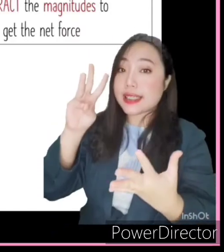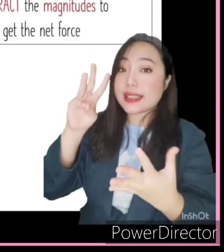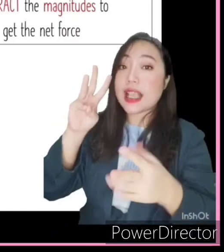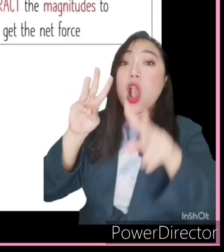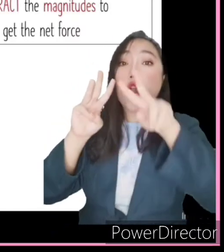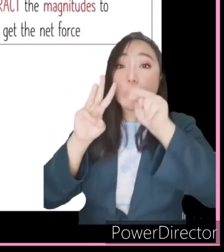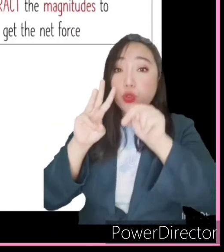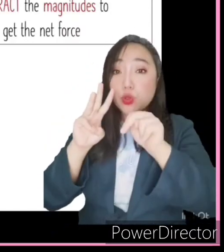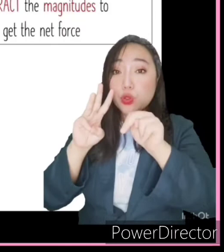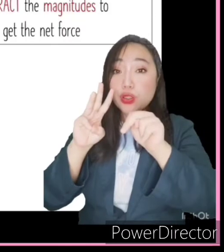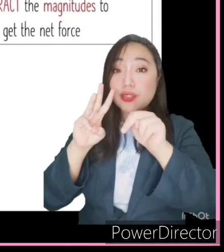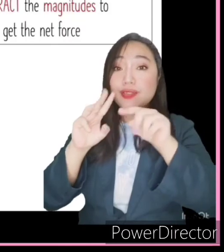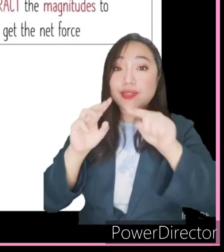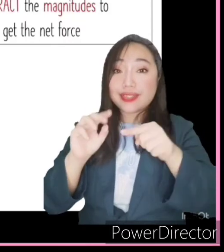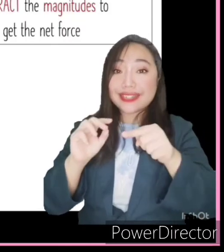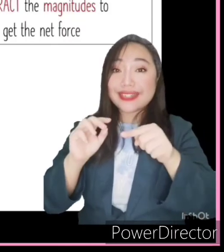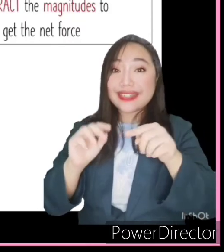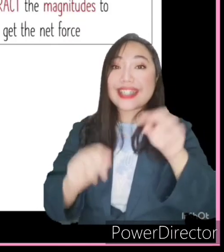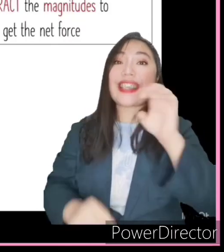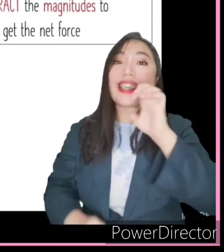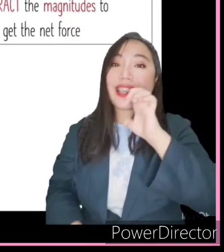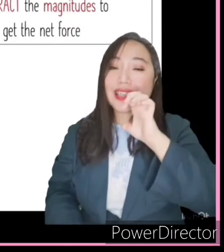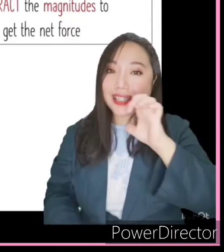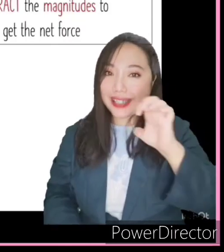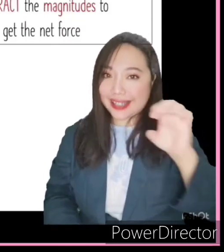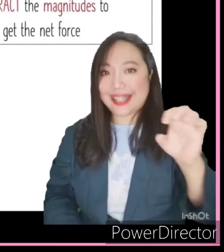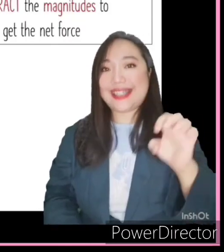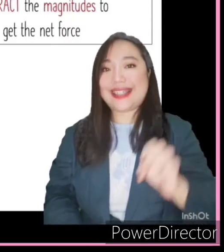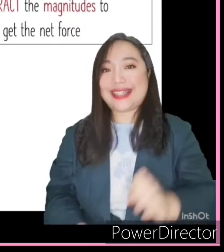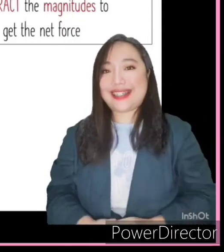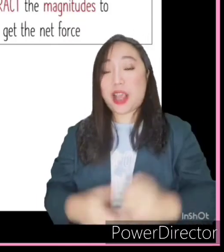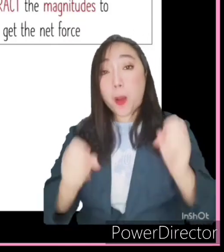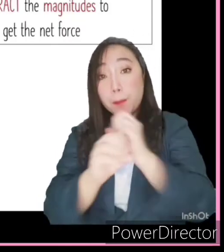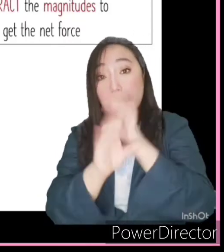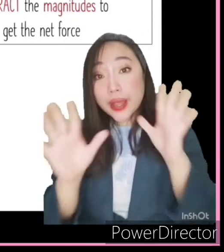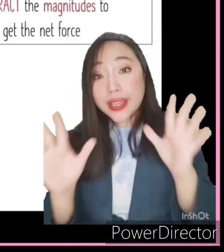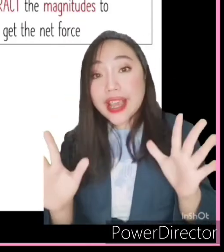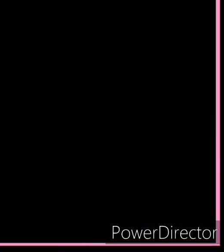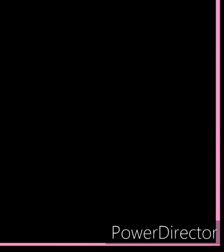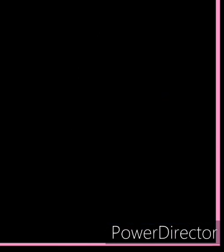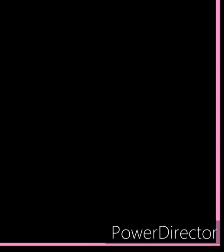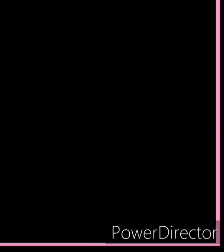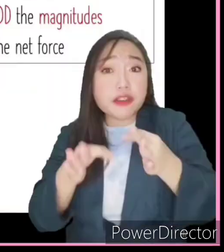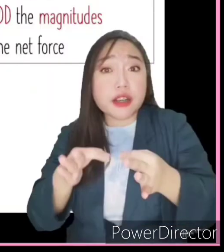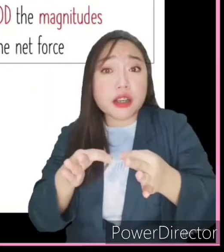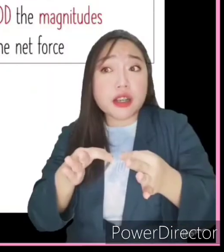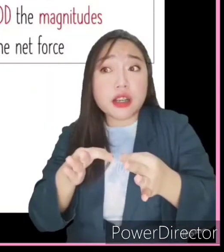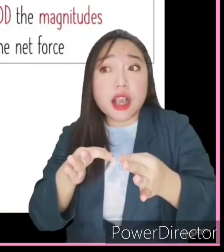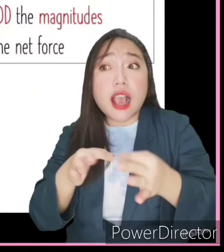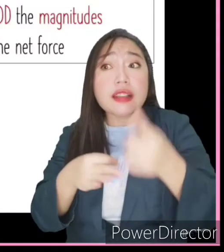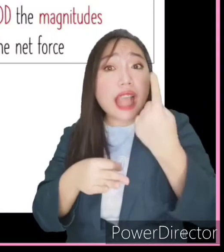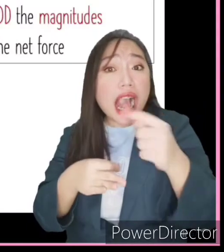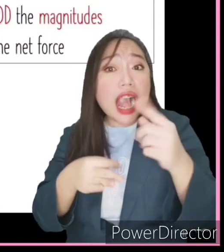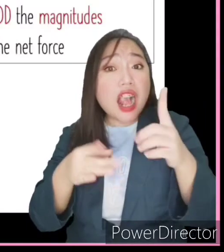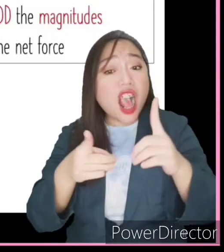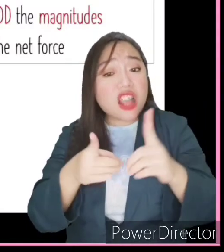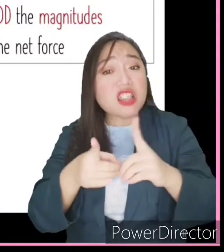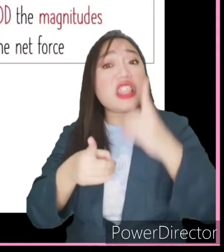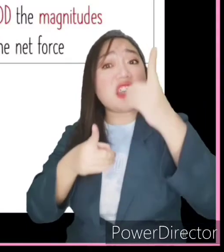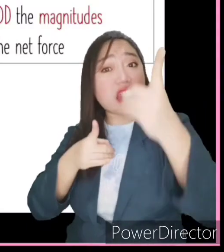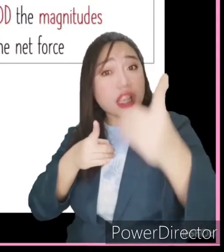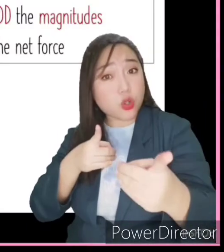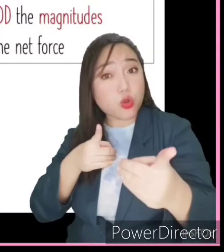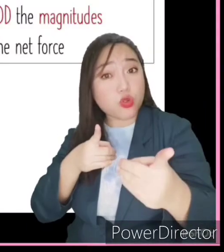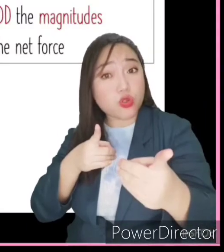east. So the final answer would be 6 newton east. Is it clear?